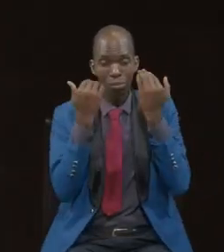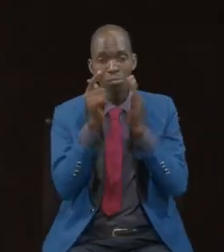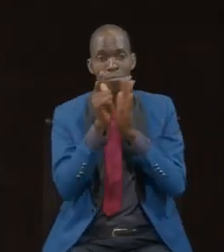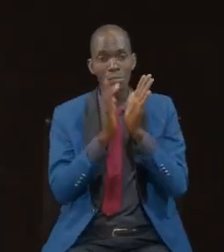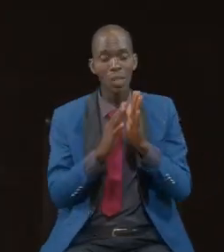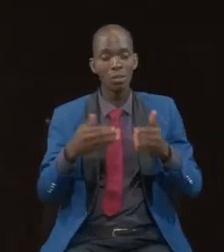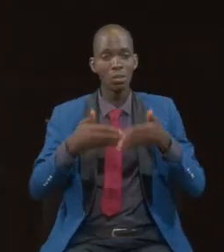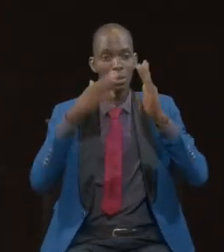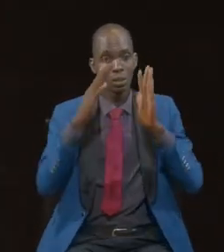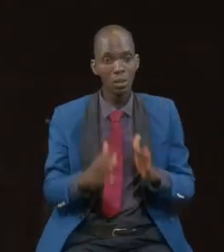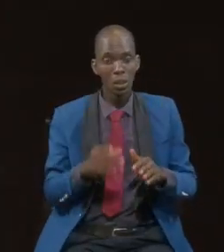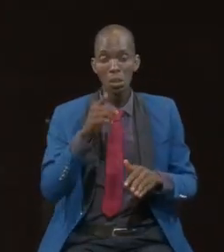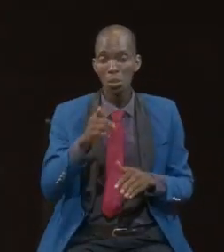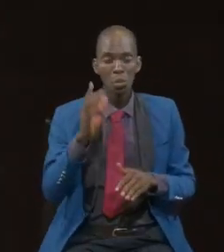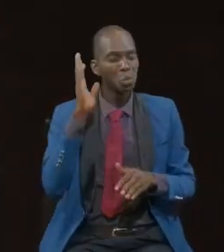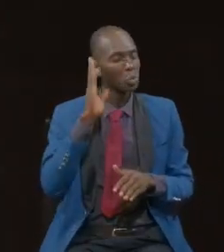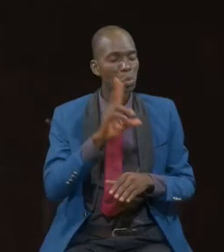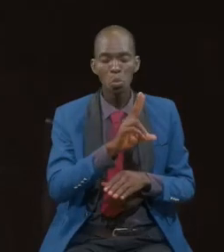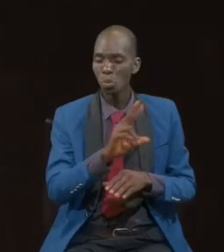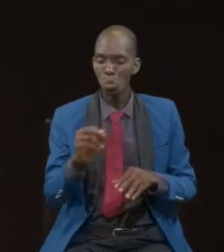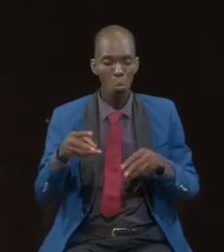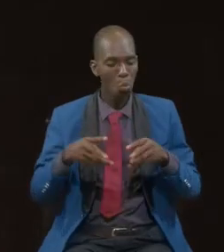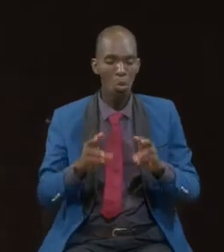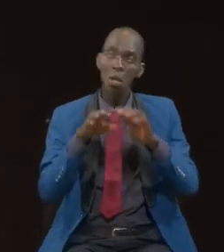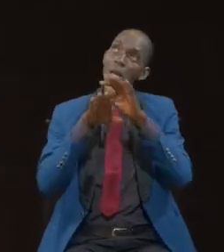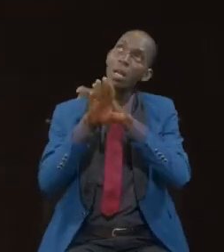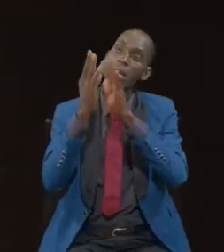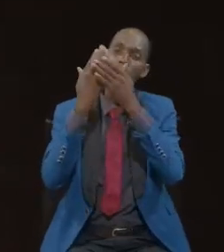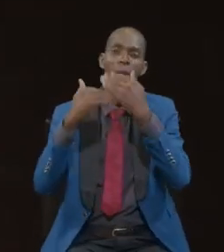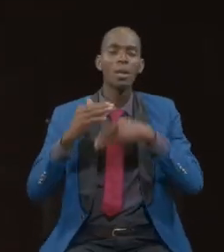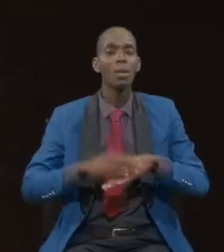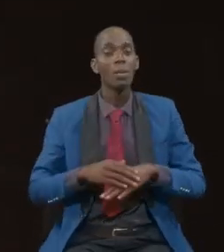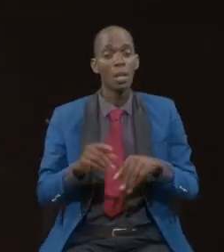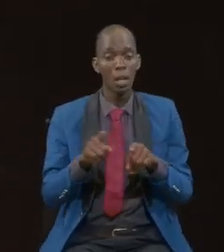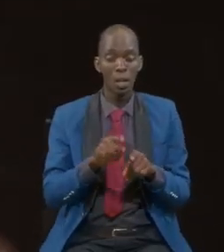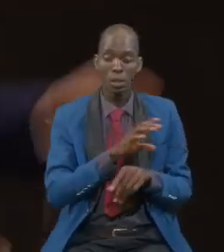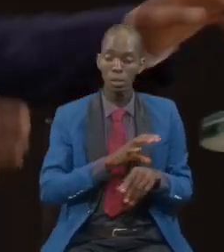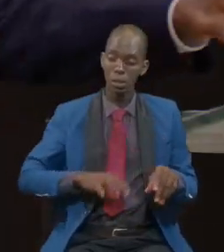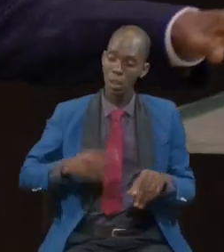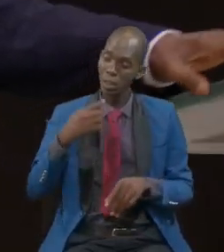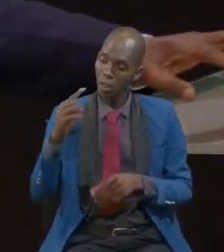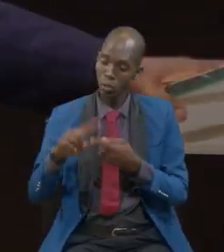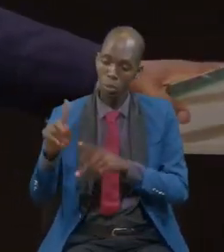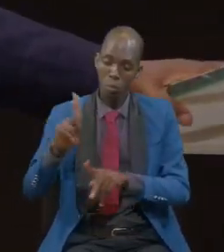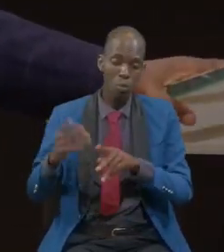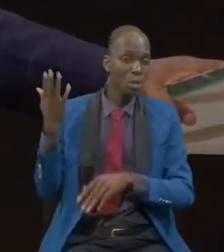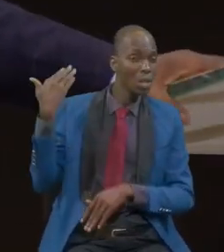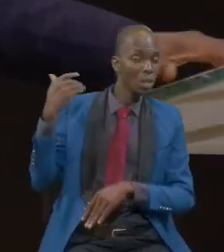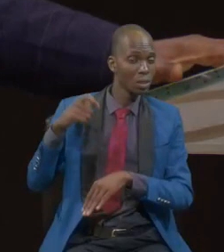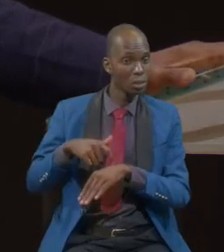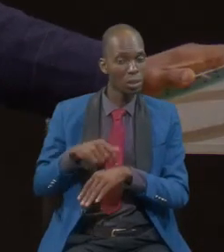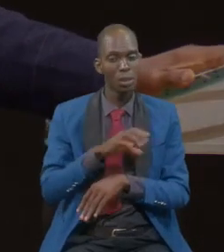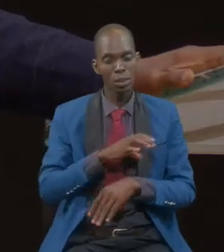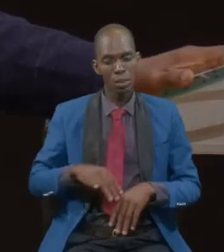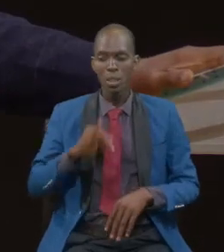no case enter into the kingdom of God as he said to them at that time is saying to us